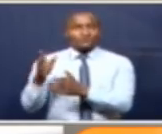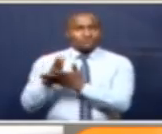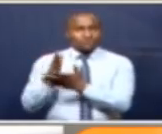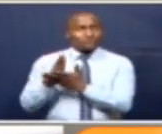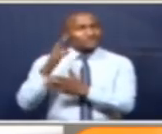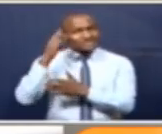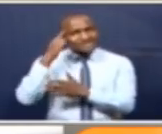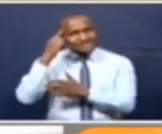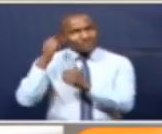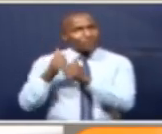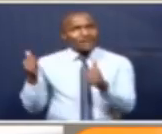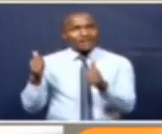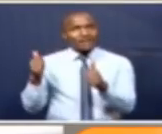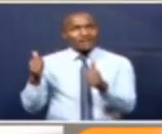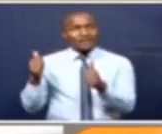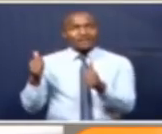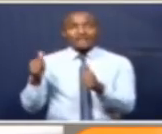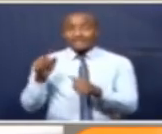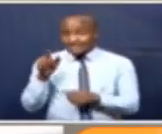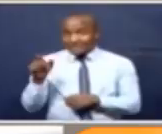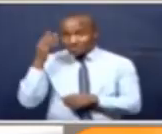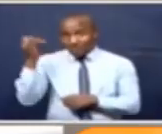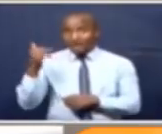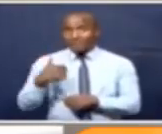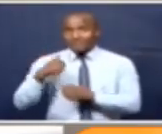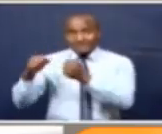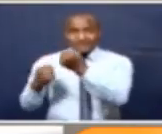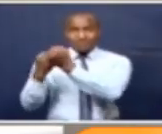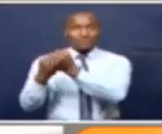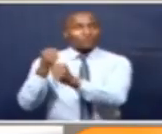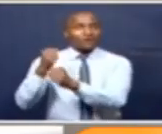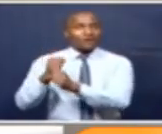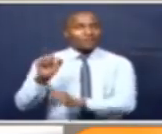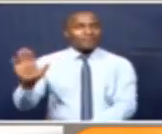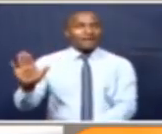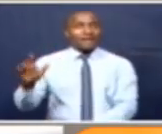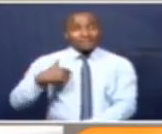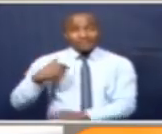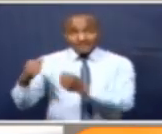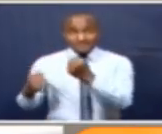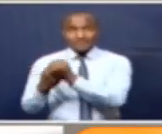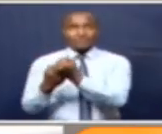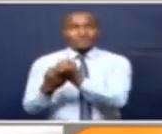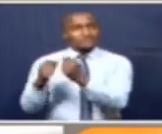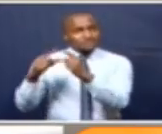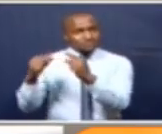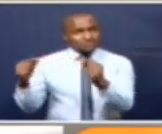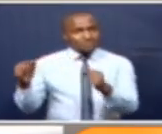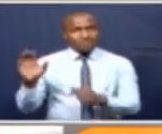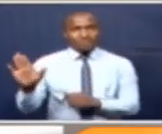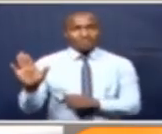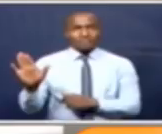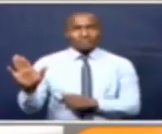He means well for the country, and that is why I'm supporting what he's doing, and that's why I'm supporting the statements that he has made today,